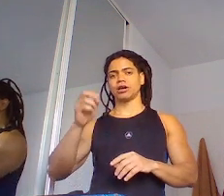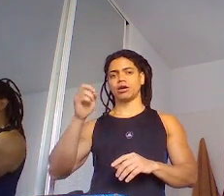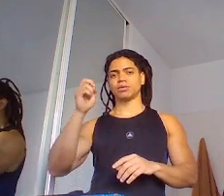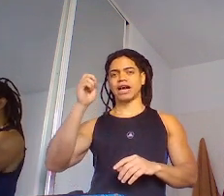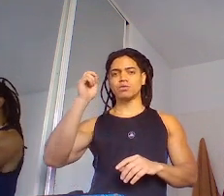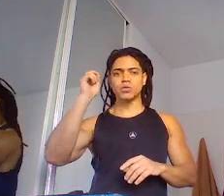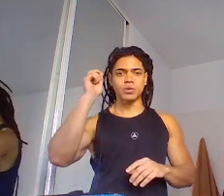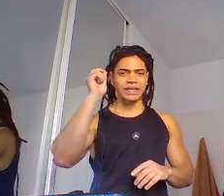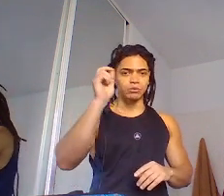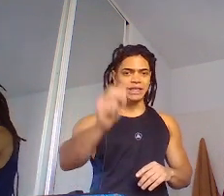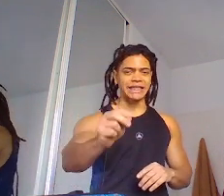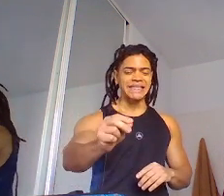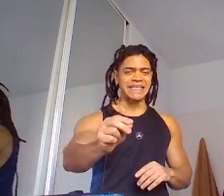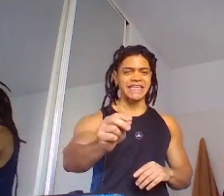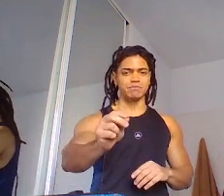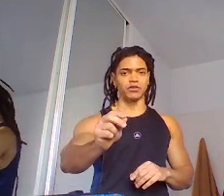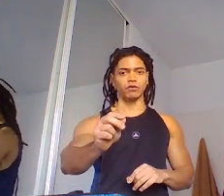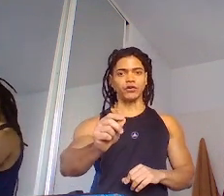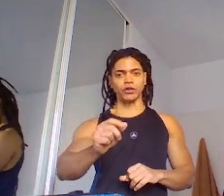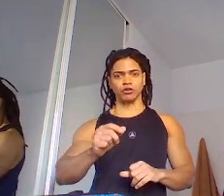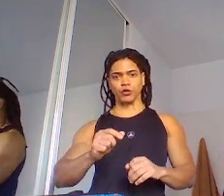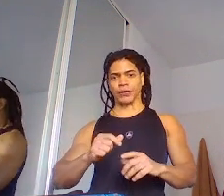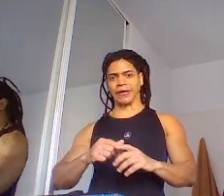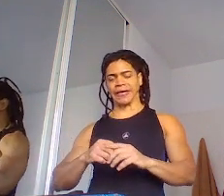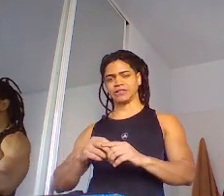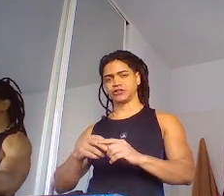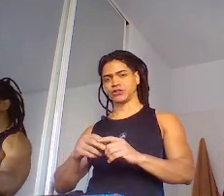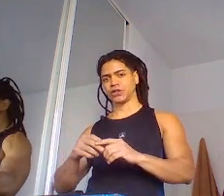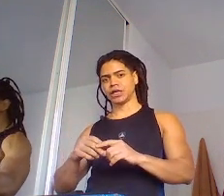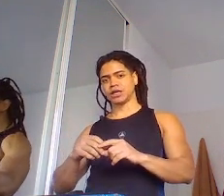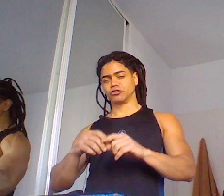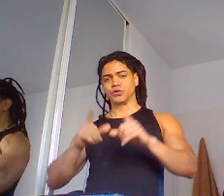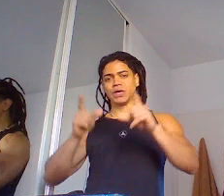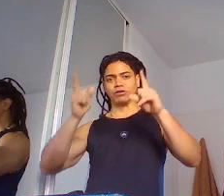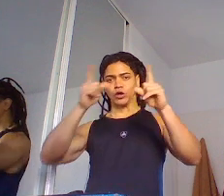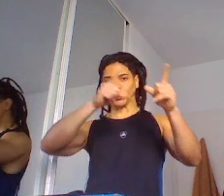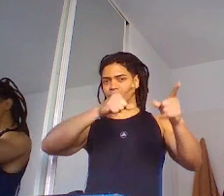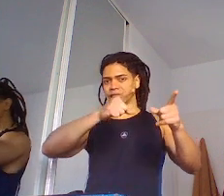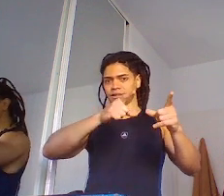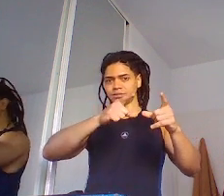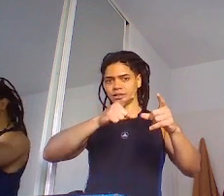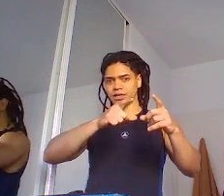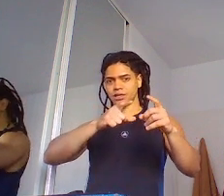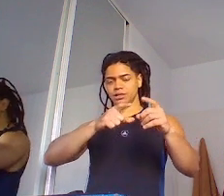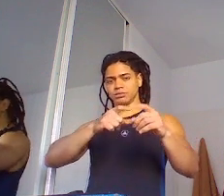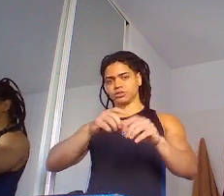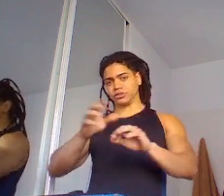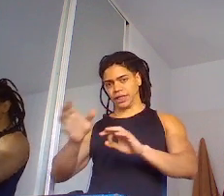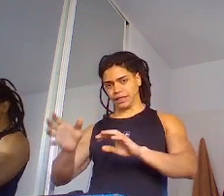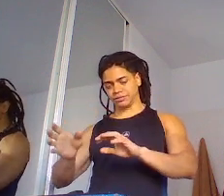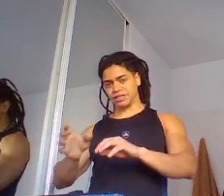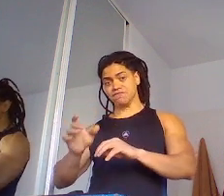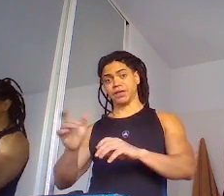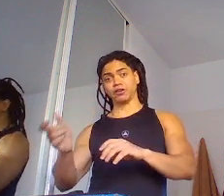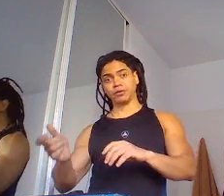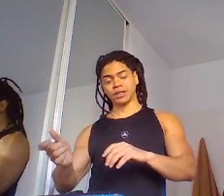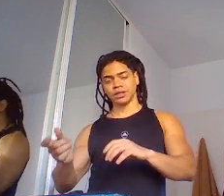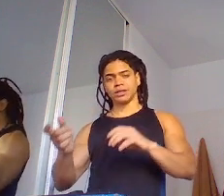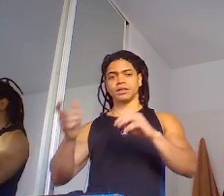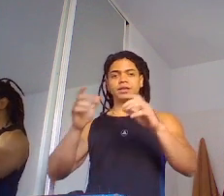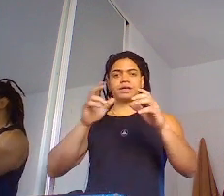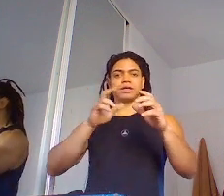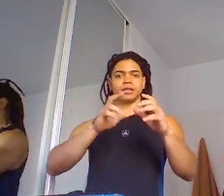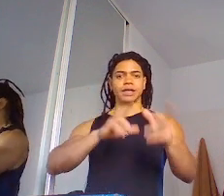based on how quickly they can be converted into cash. So you have current assets such as